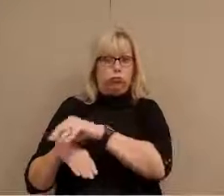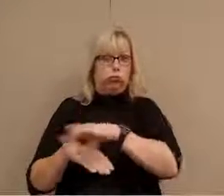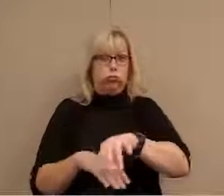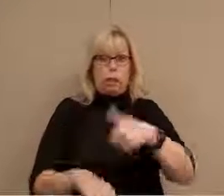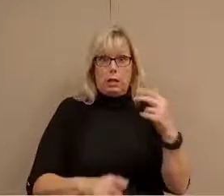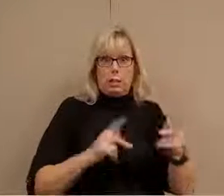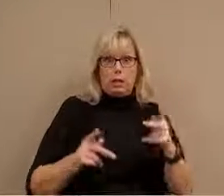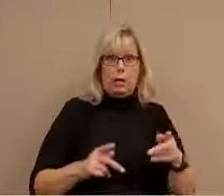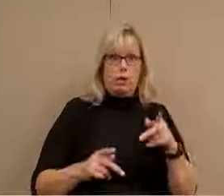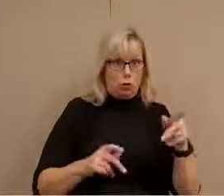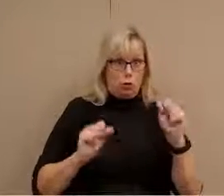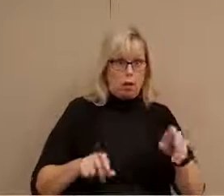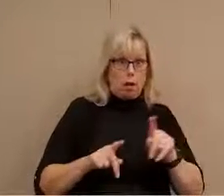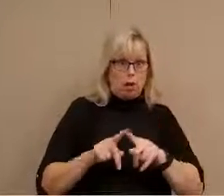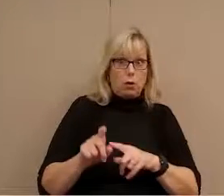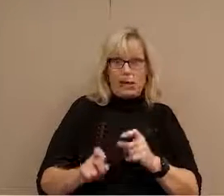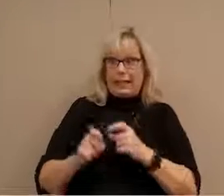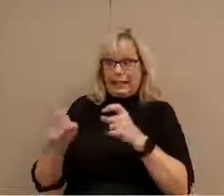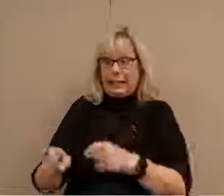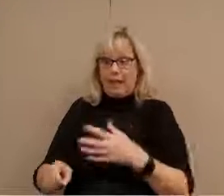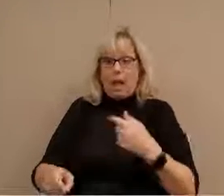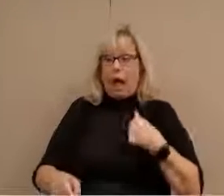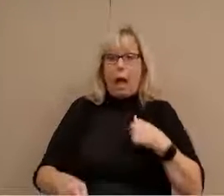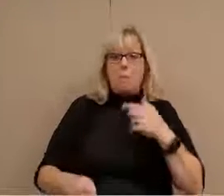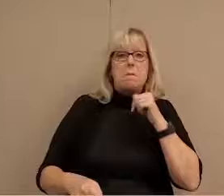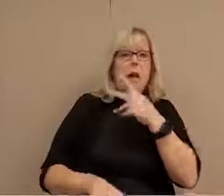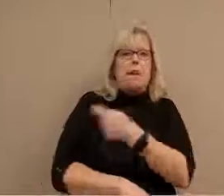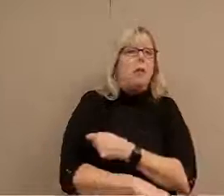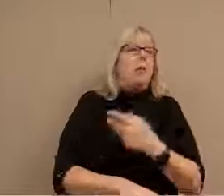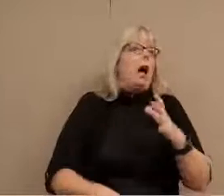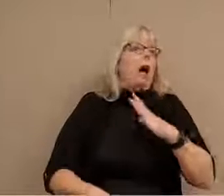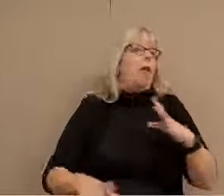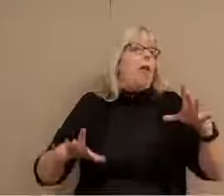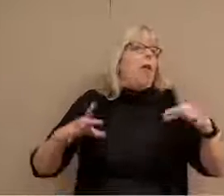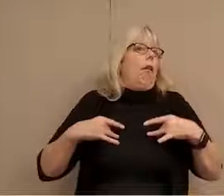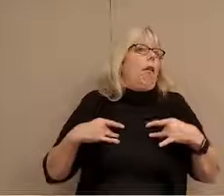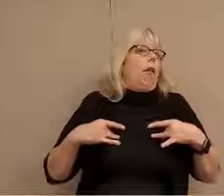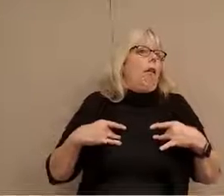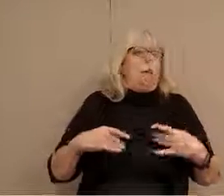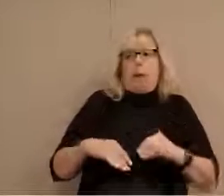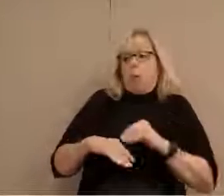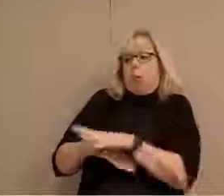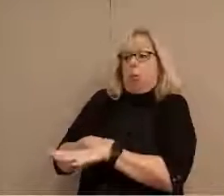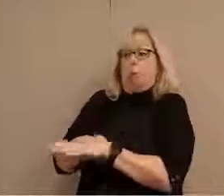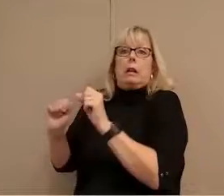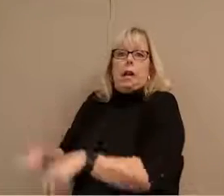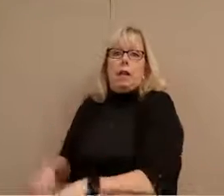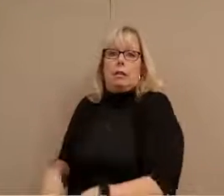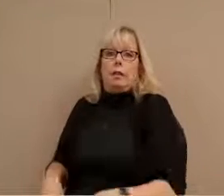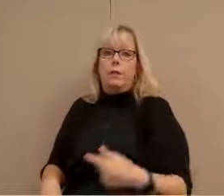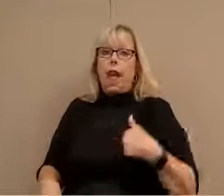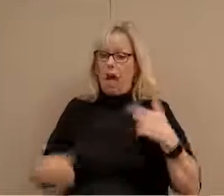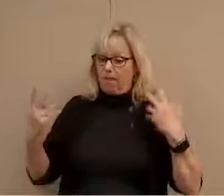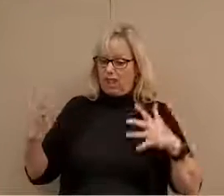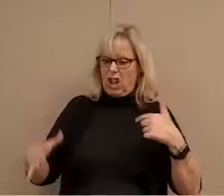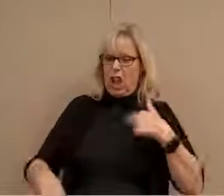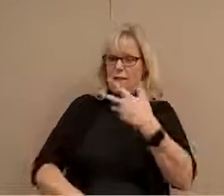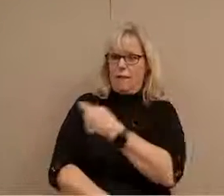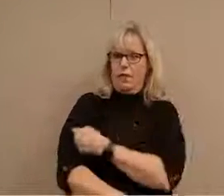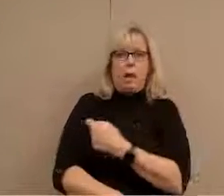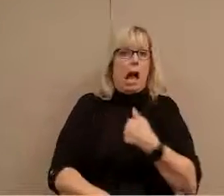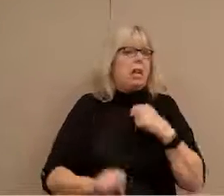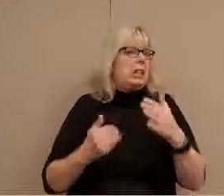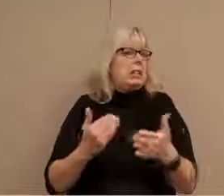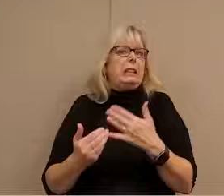also can give this to someone else. If you're not vaccinated, you become a vessel. for And look, COVID. I'm vaccinated. I could